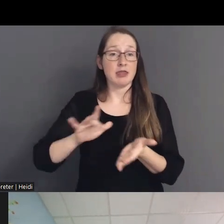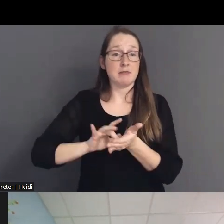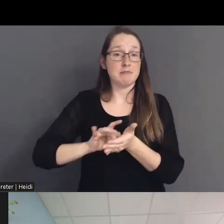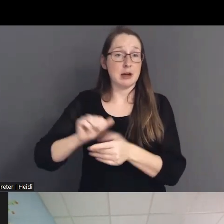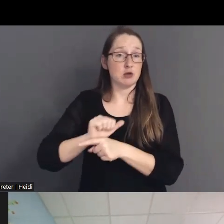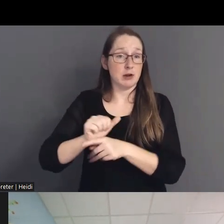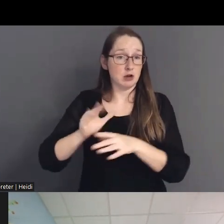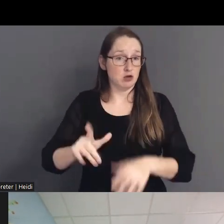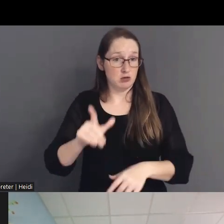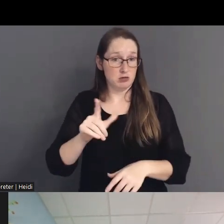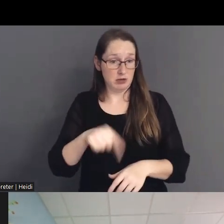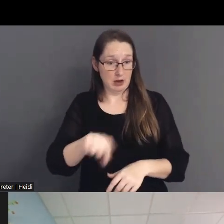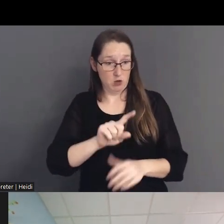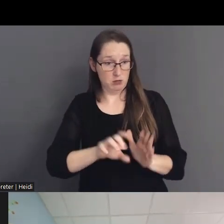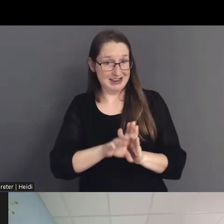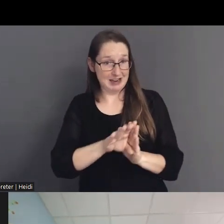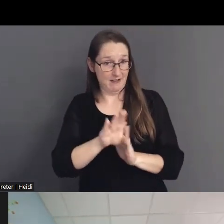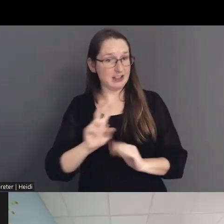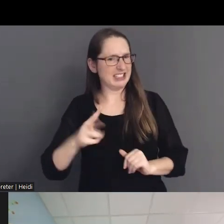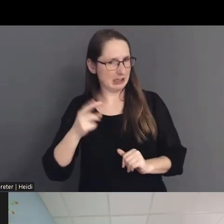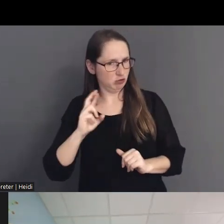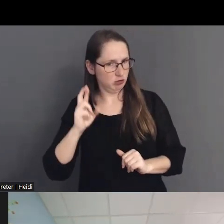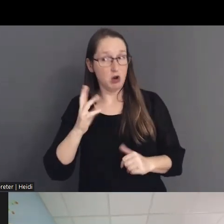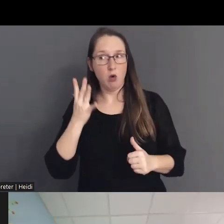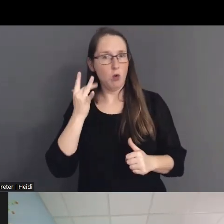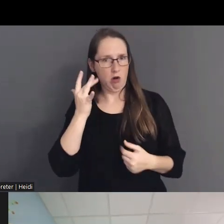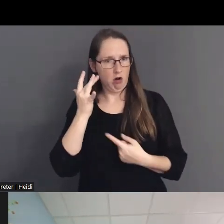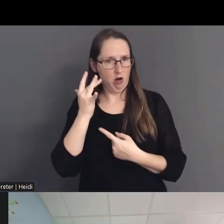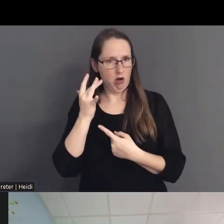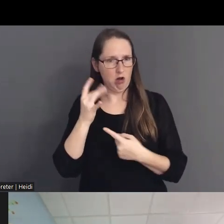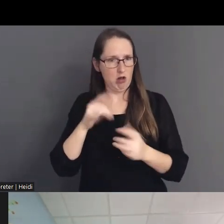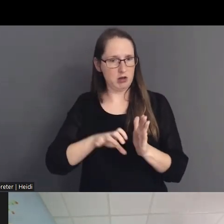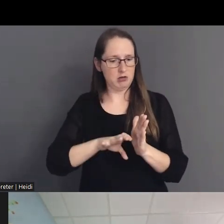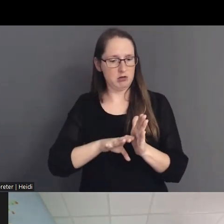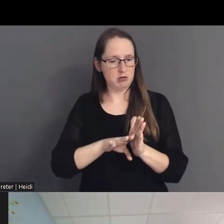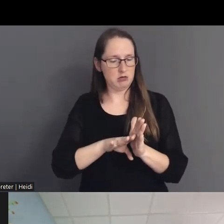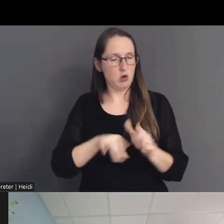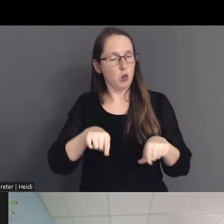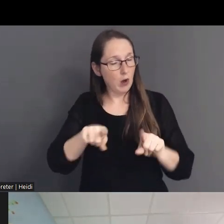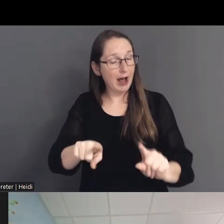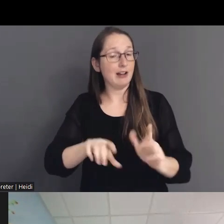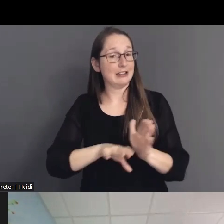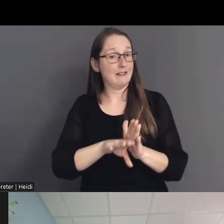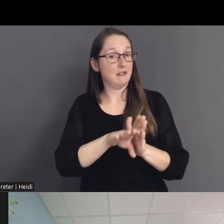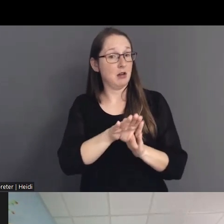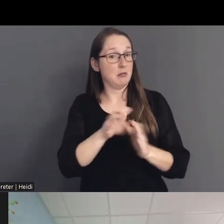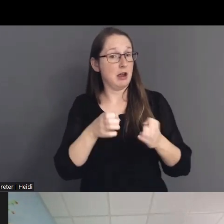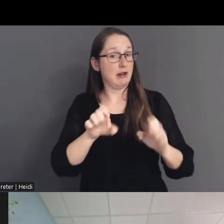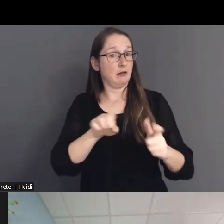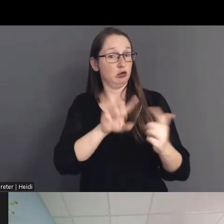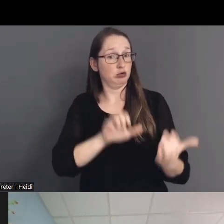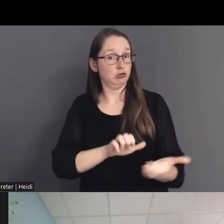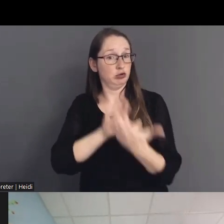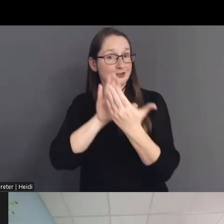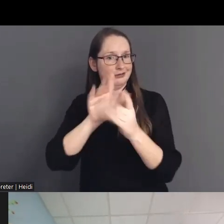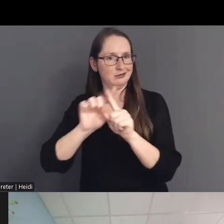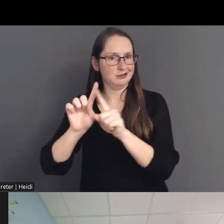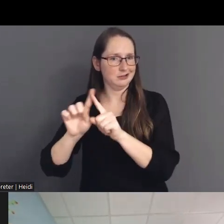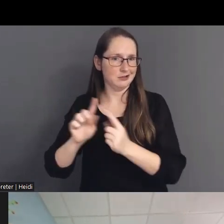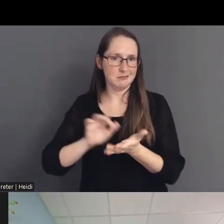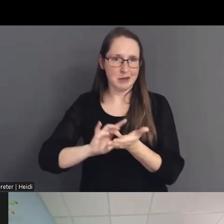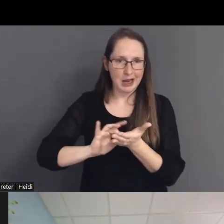that were being developed, while they were being developed in efforts of addressing different medical